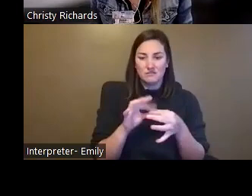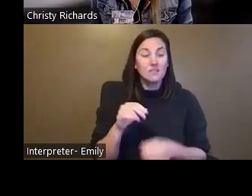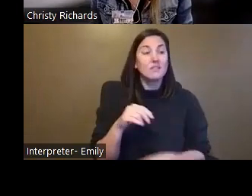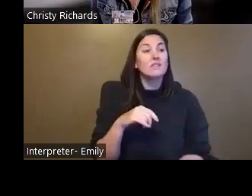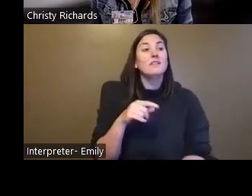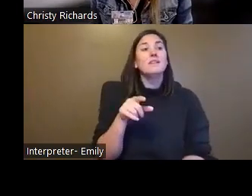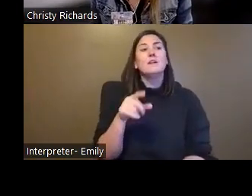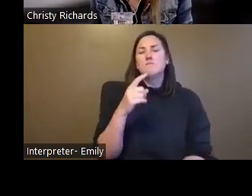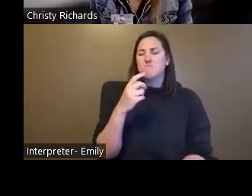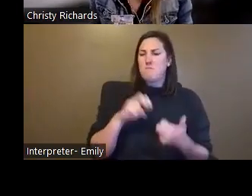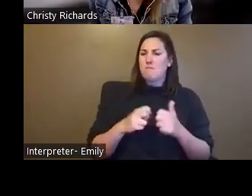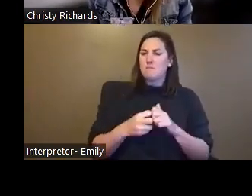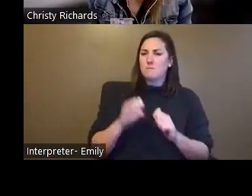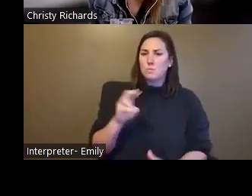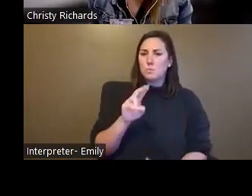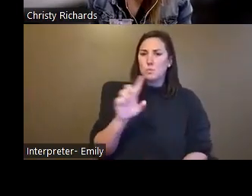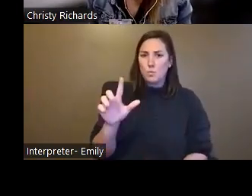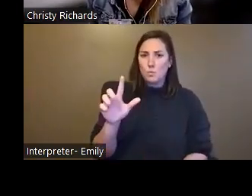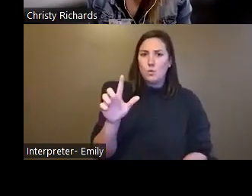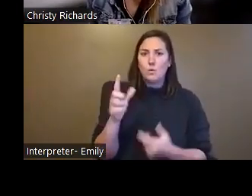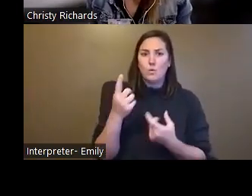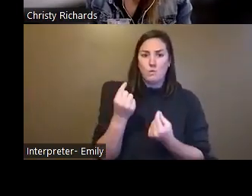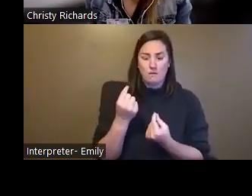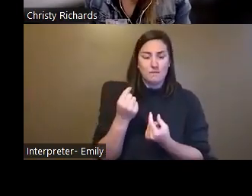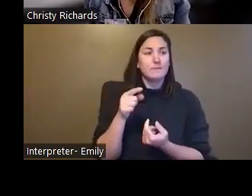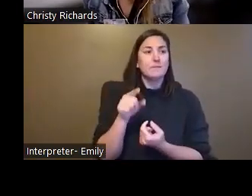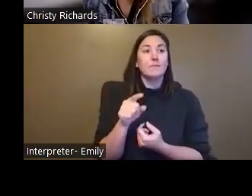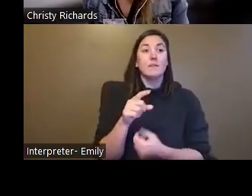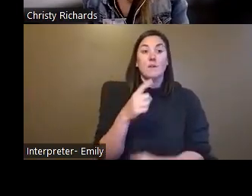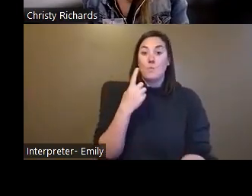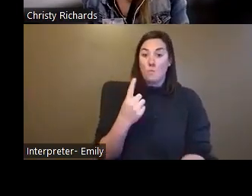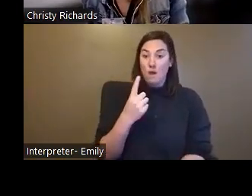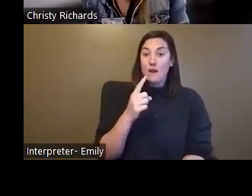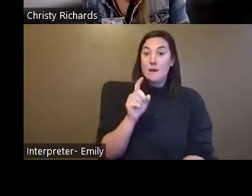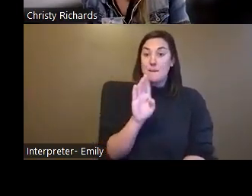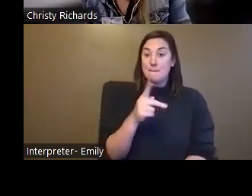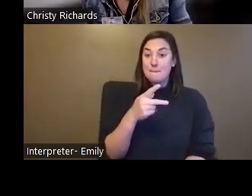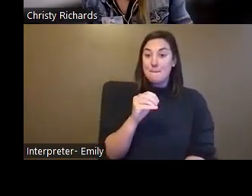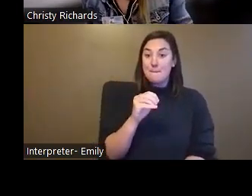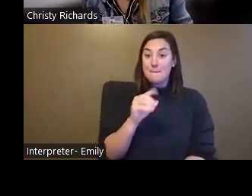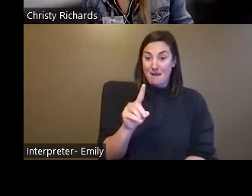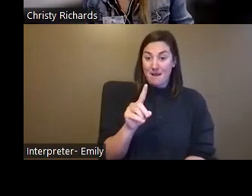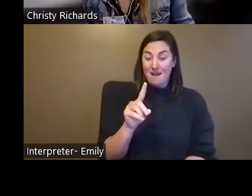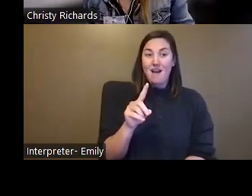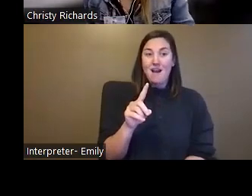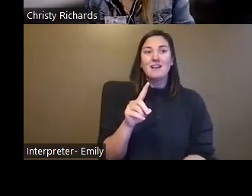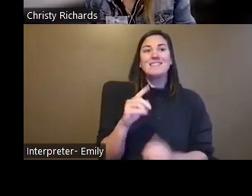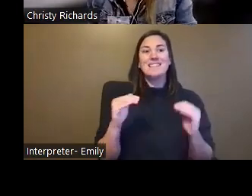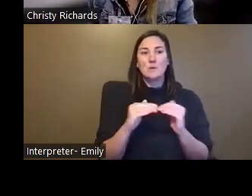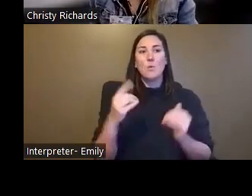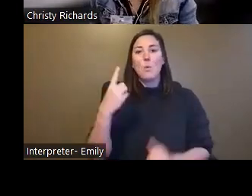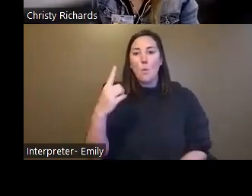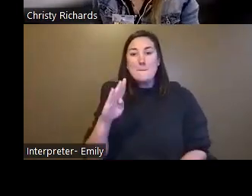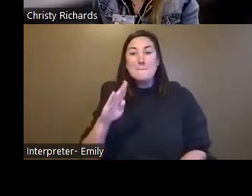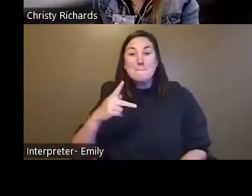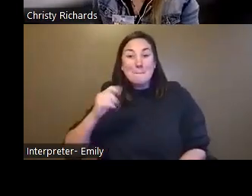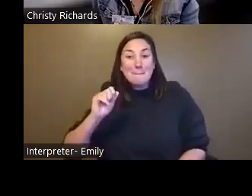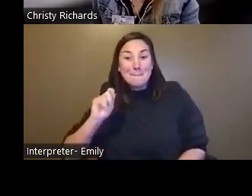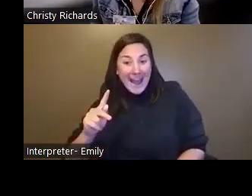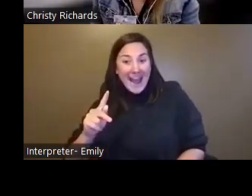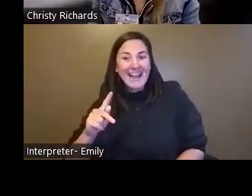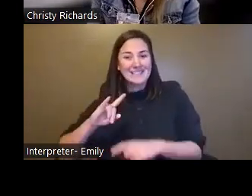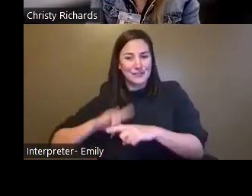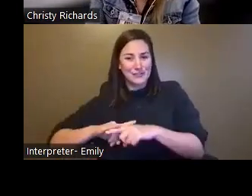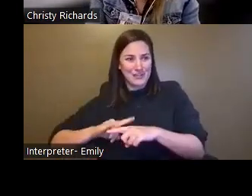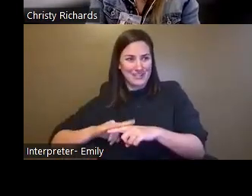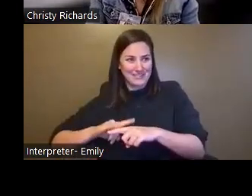issues with Juul that is that one nicotine pod contains the same amount as 1 pack of cigarettes. Youth and adults